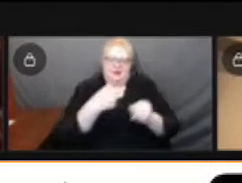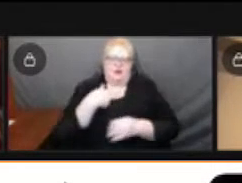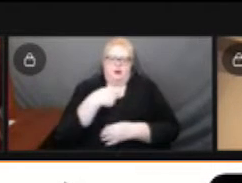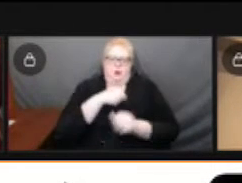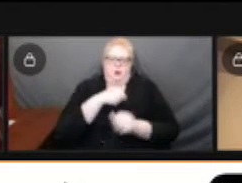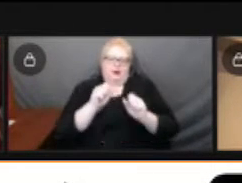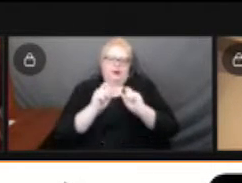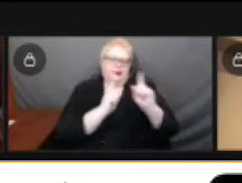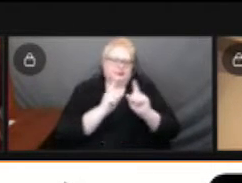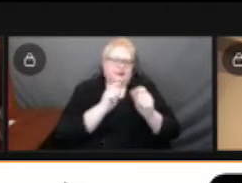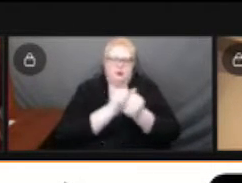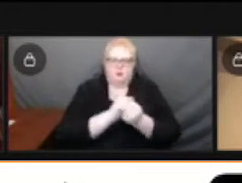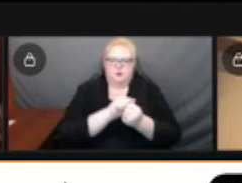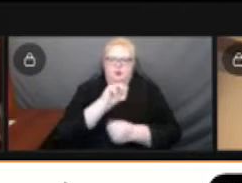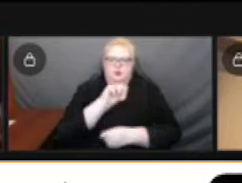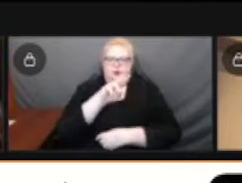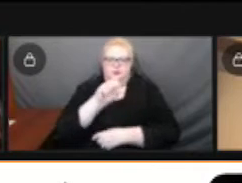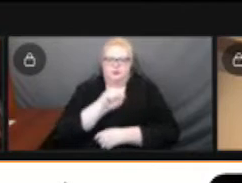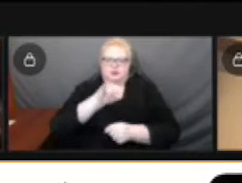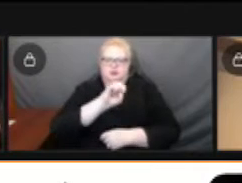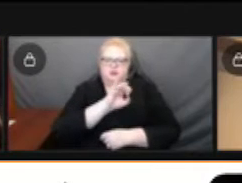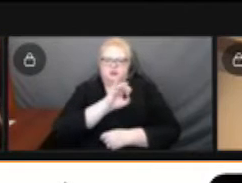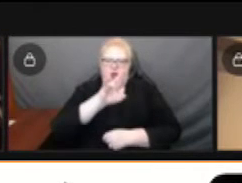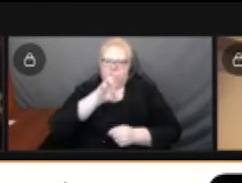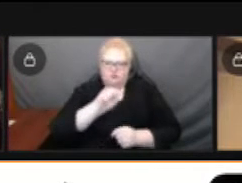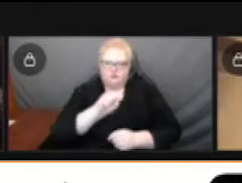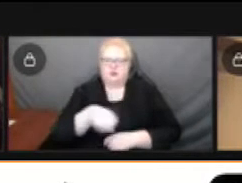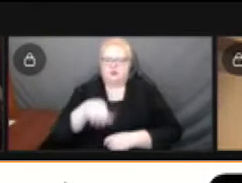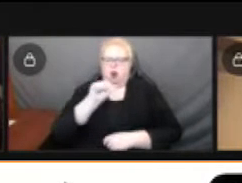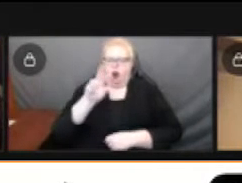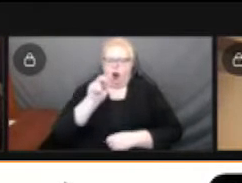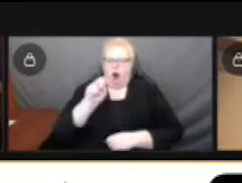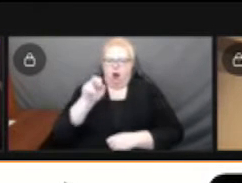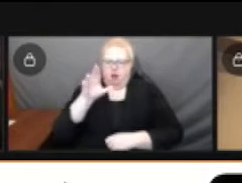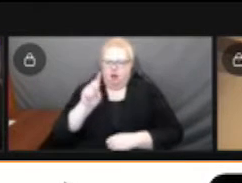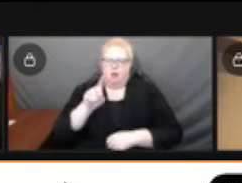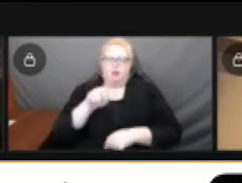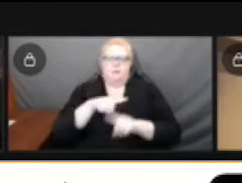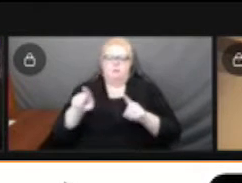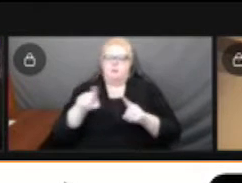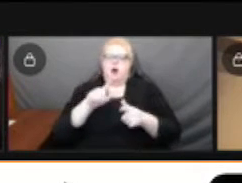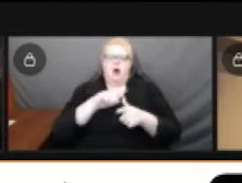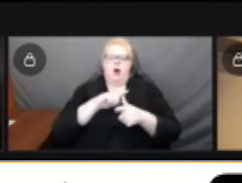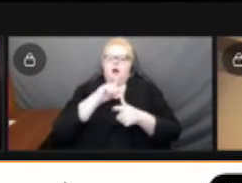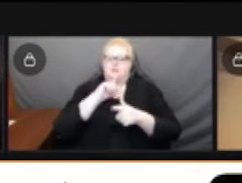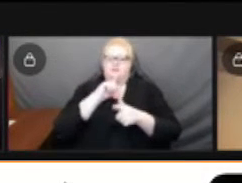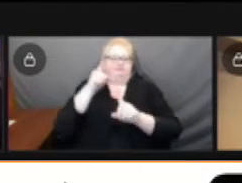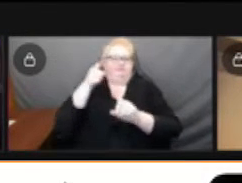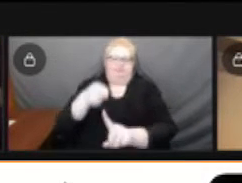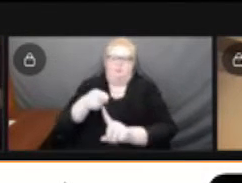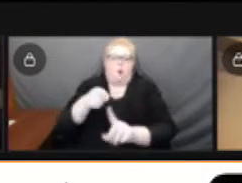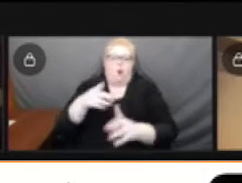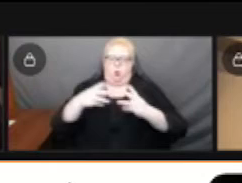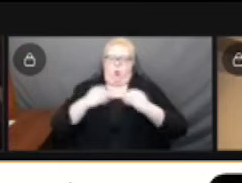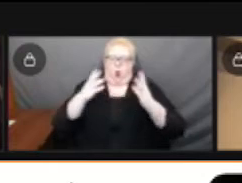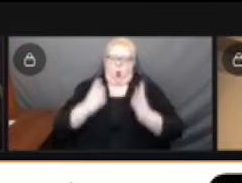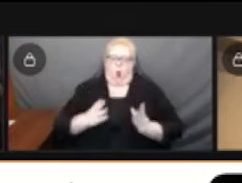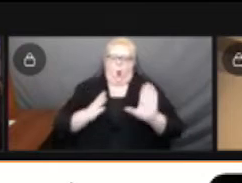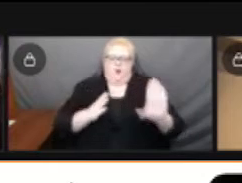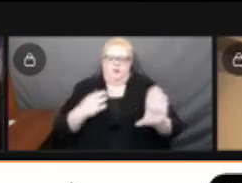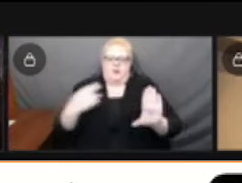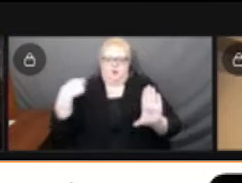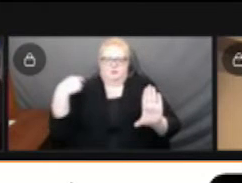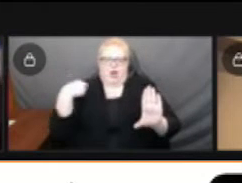Jeffries and Arnott and everybody, but at the end of the day, it's the owner's responsibility to move something forward if